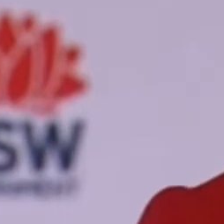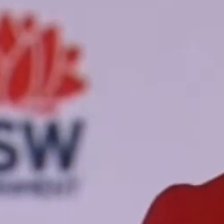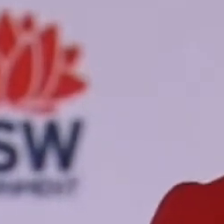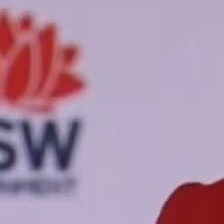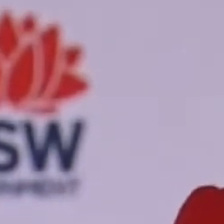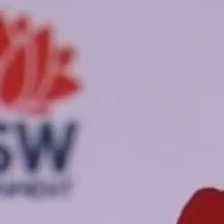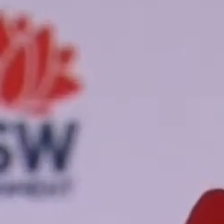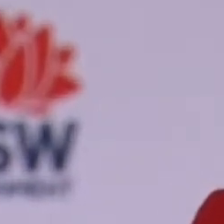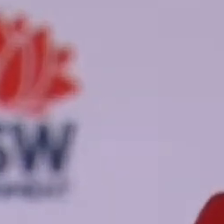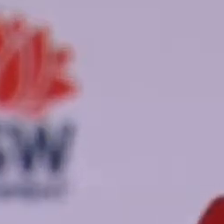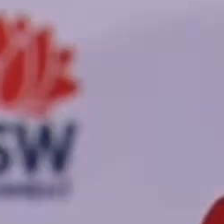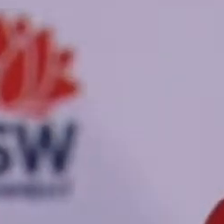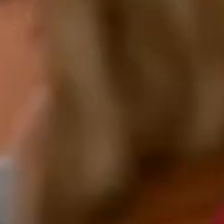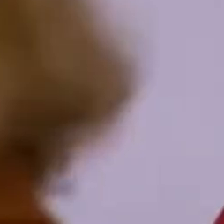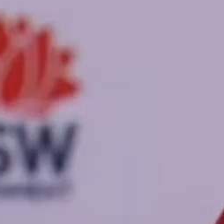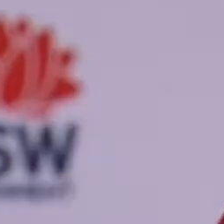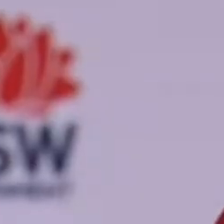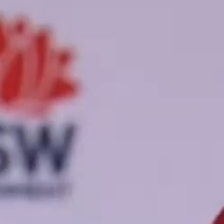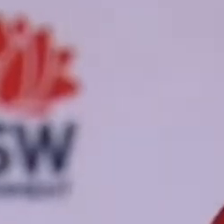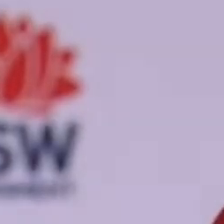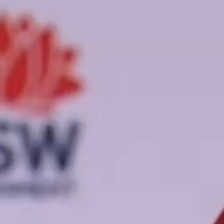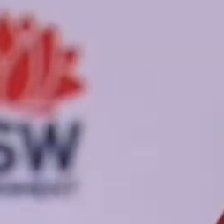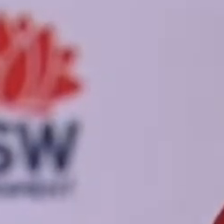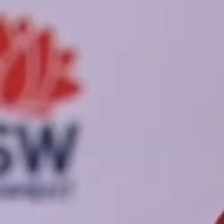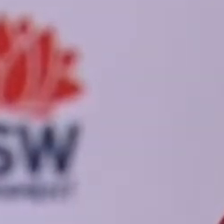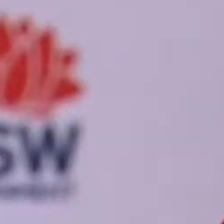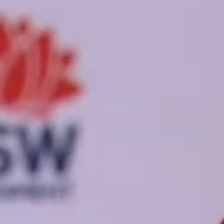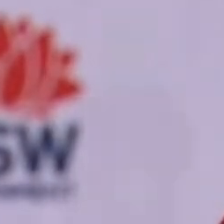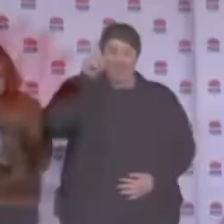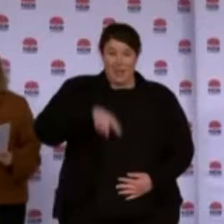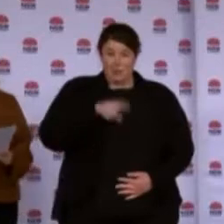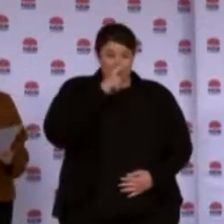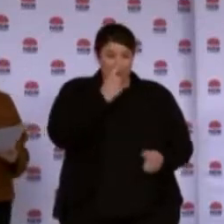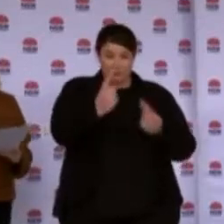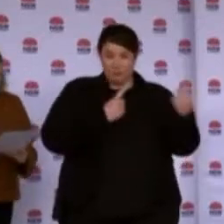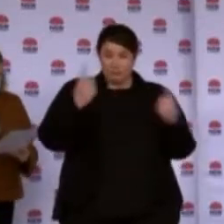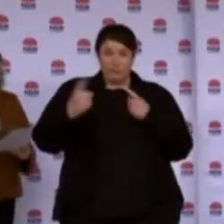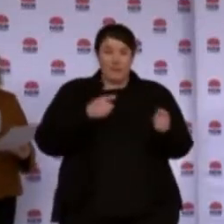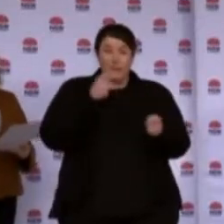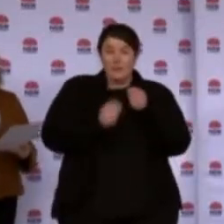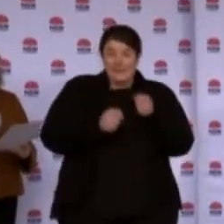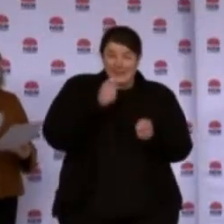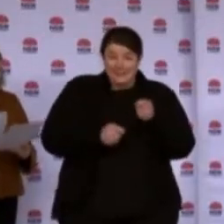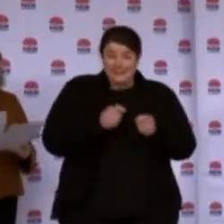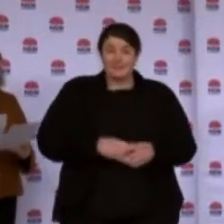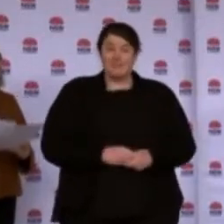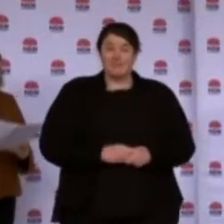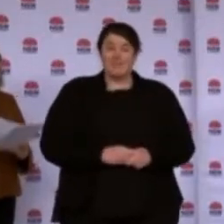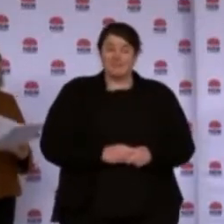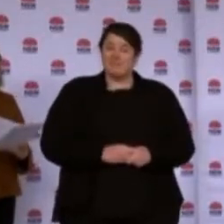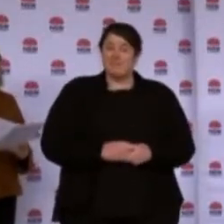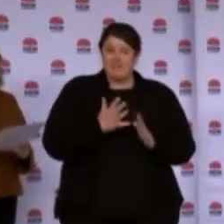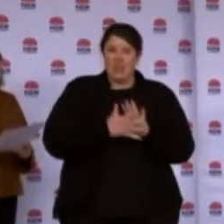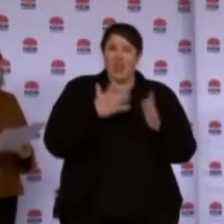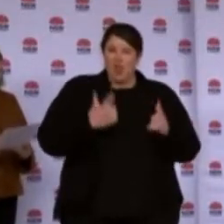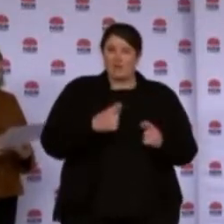Good morning, everybody. Yesterday we had 48,000 people come forward and get tested, which means the numbers are holding